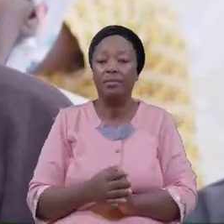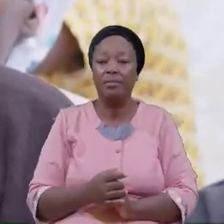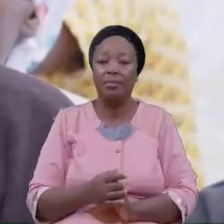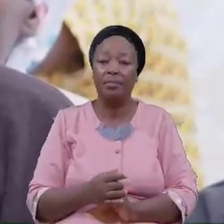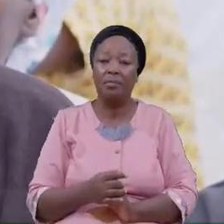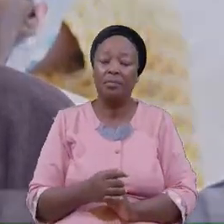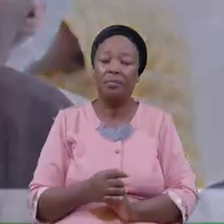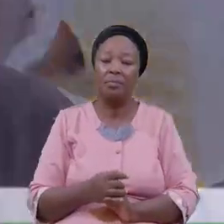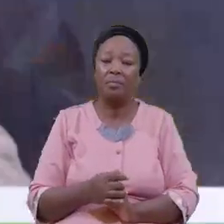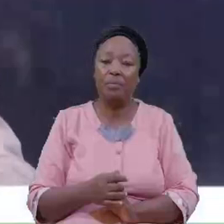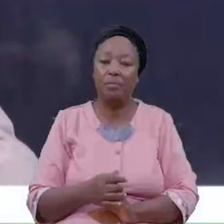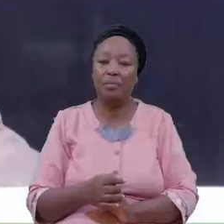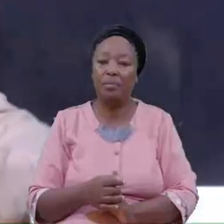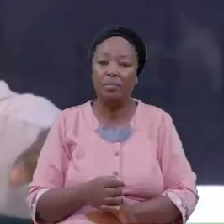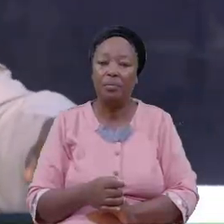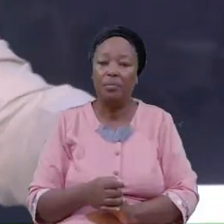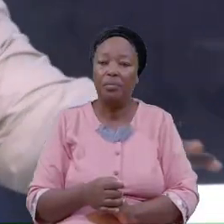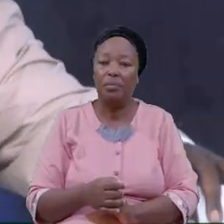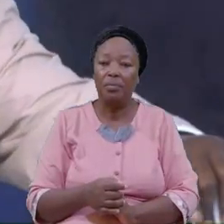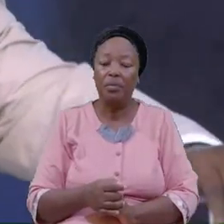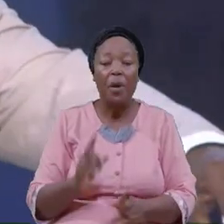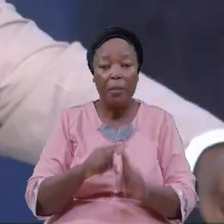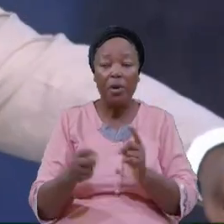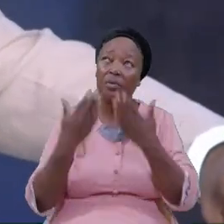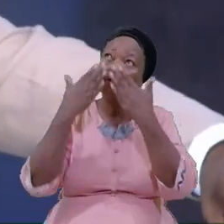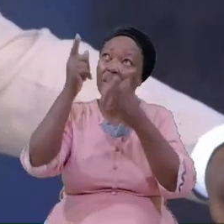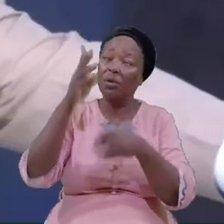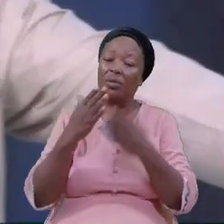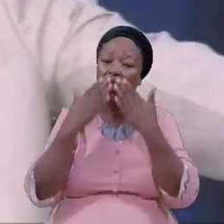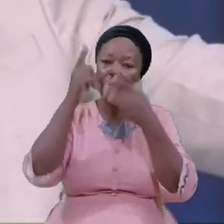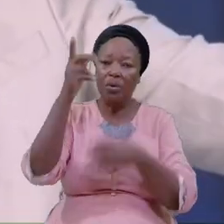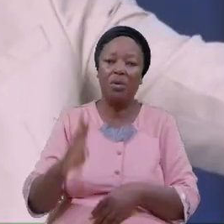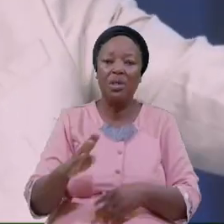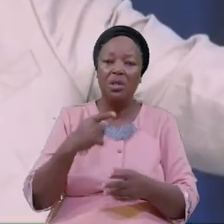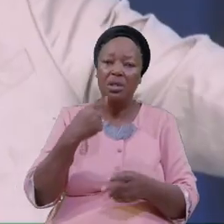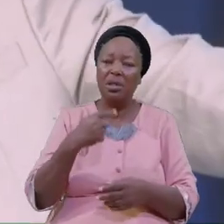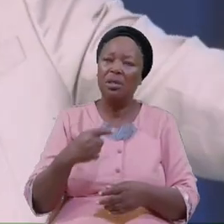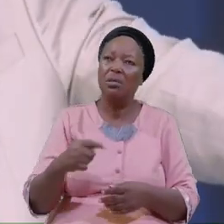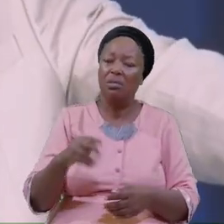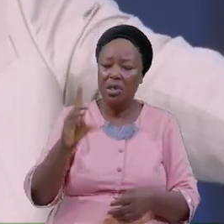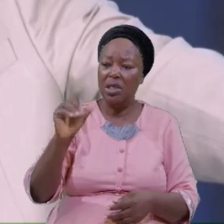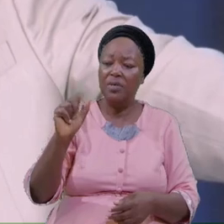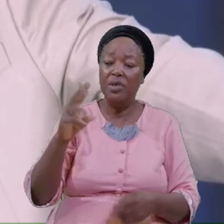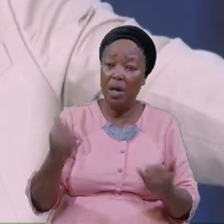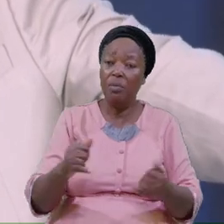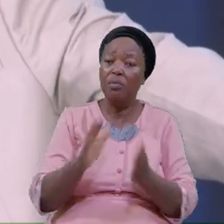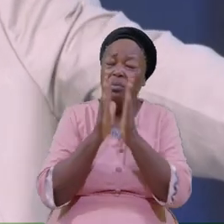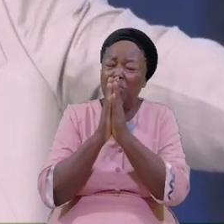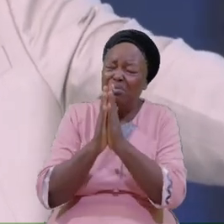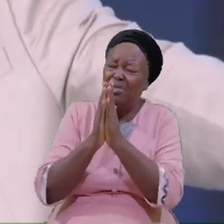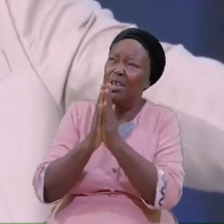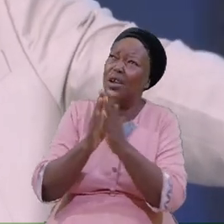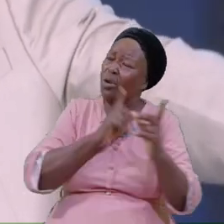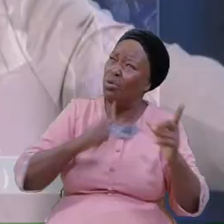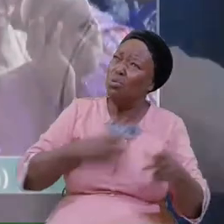l'au-delà et il allait souffrir, il irait en enfer pour toujours. God said, Lord, purge me, purge me, purge me. And I shall be whiter